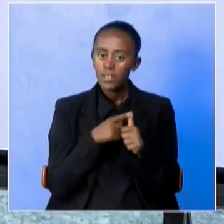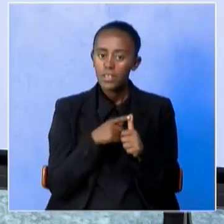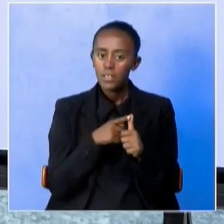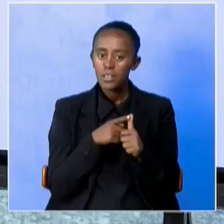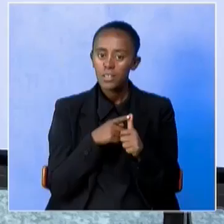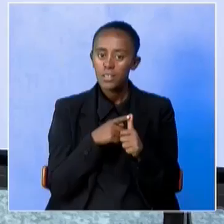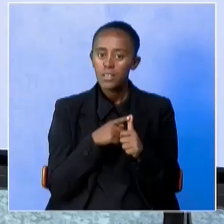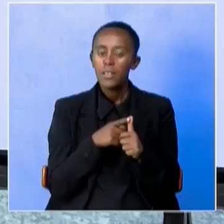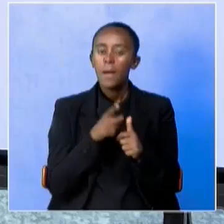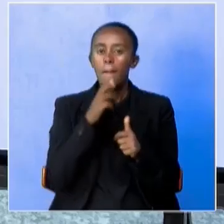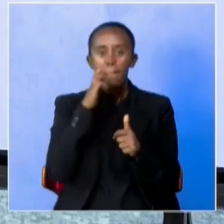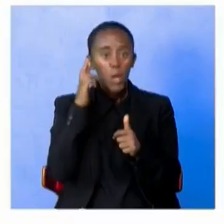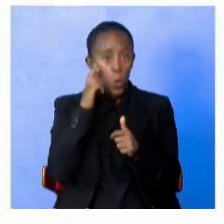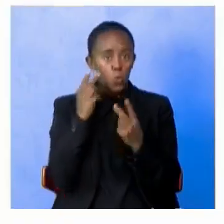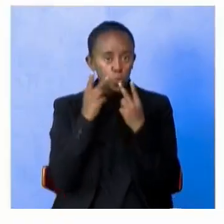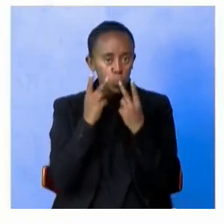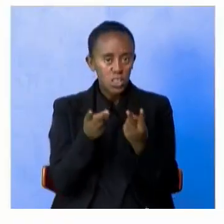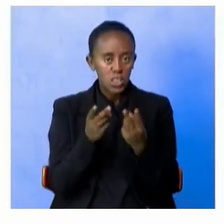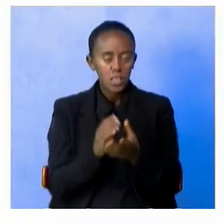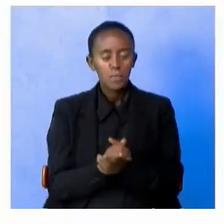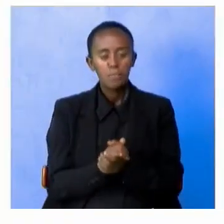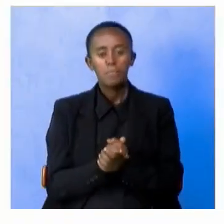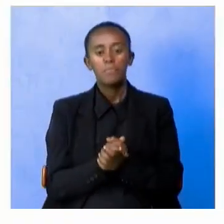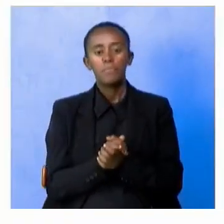but, because.